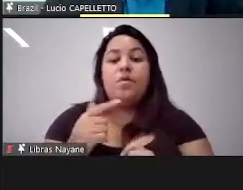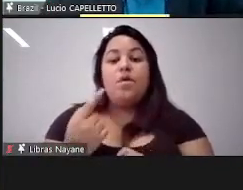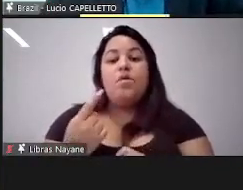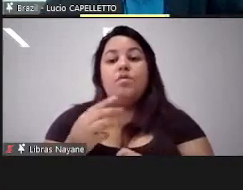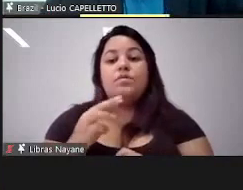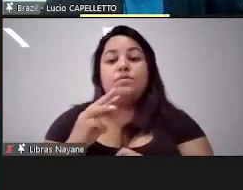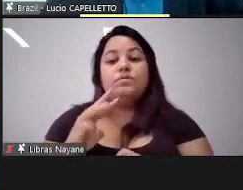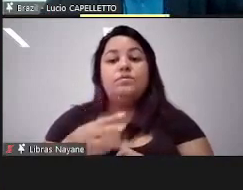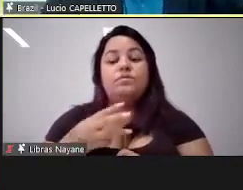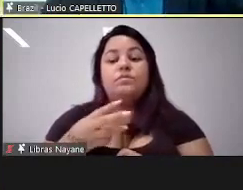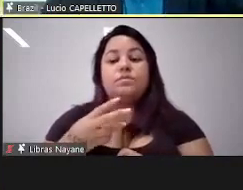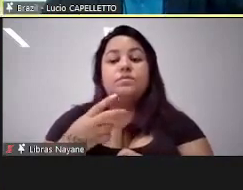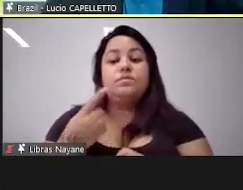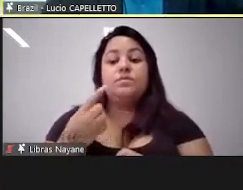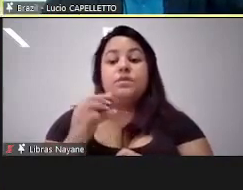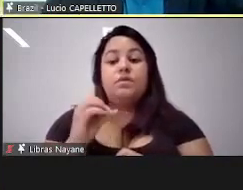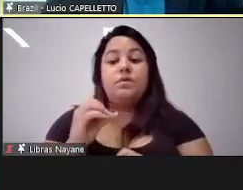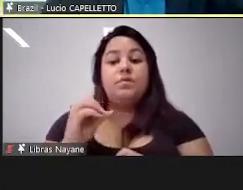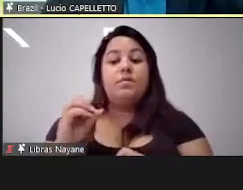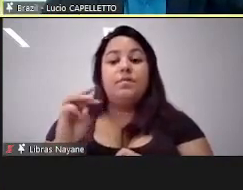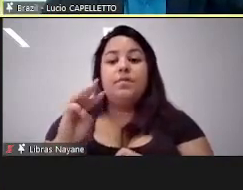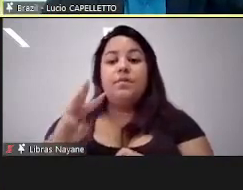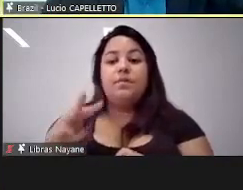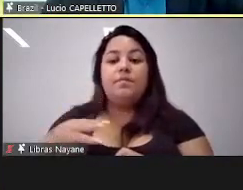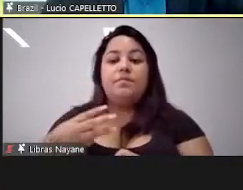listed funds, almost